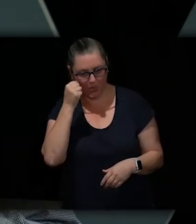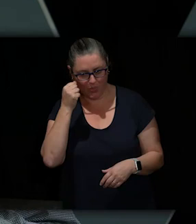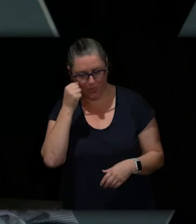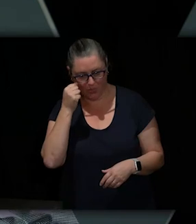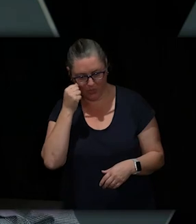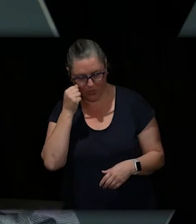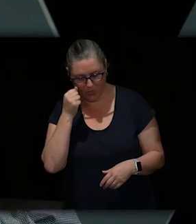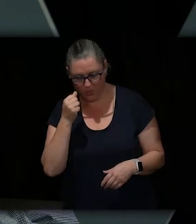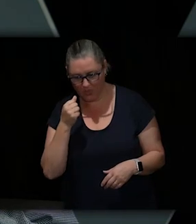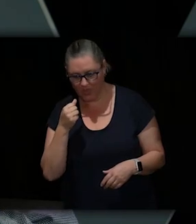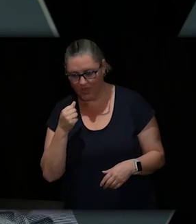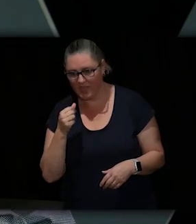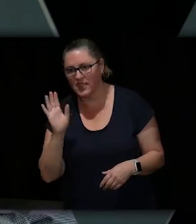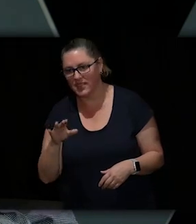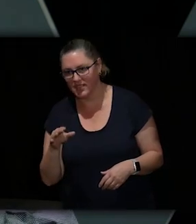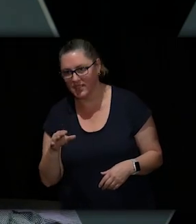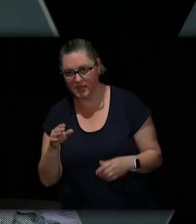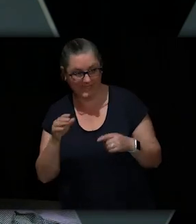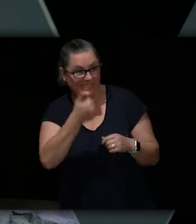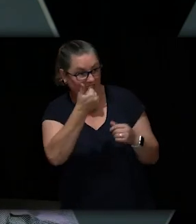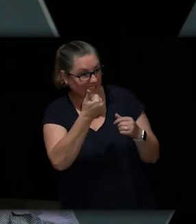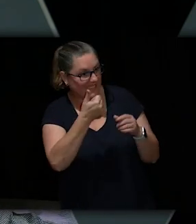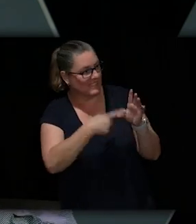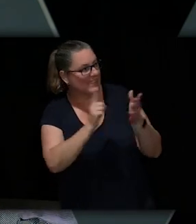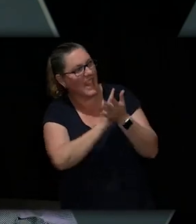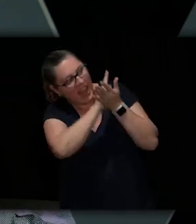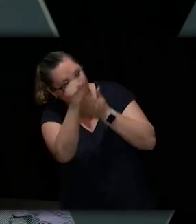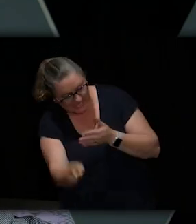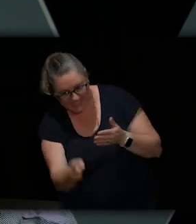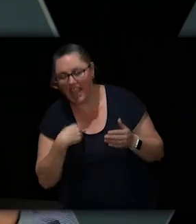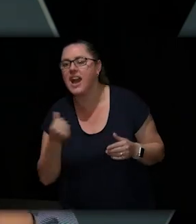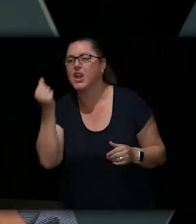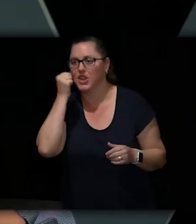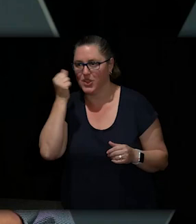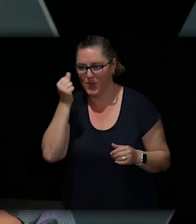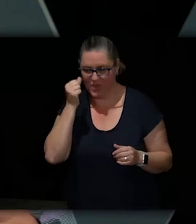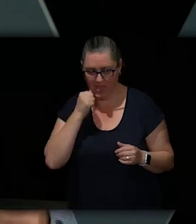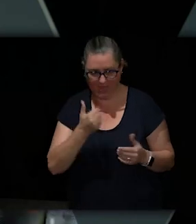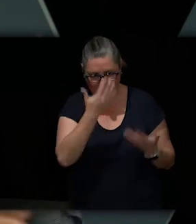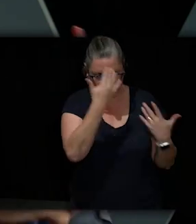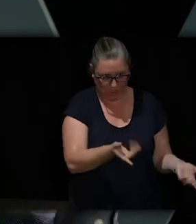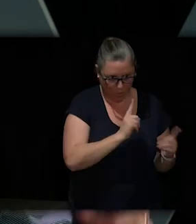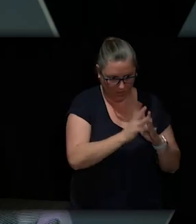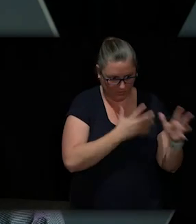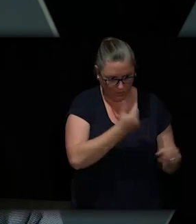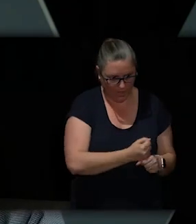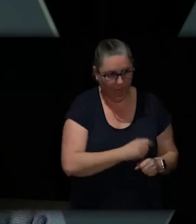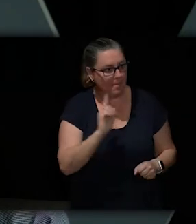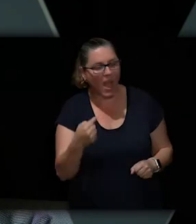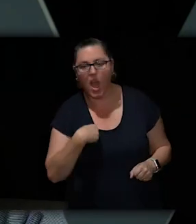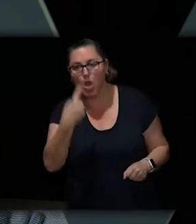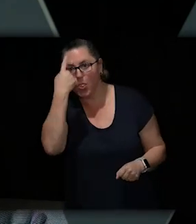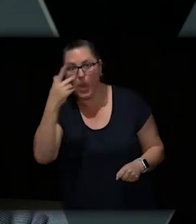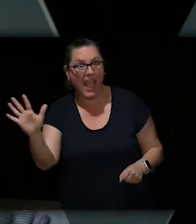So fast forward to 6 years later, I knew that when I first started, I had no idea what I was doing. But when I first started, I thought that everyone who was sitting at a table